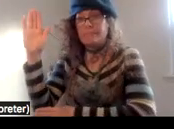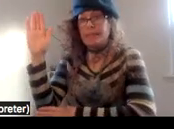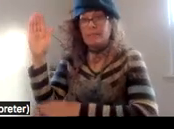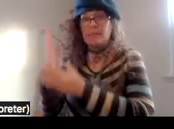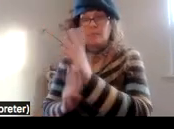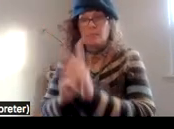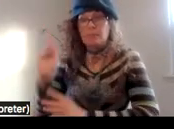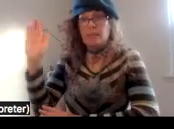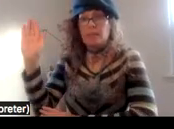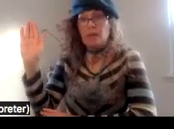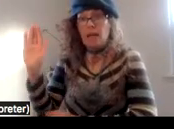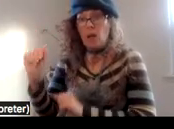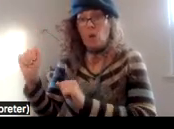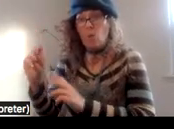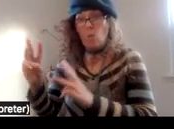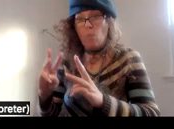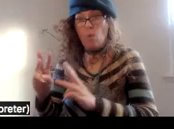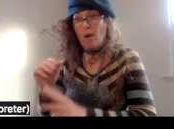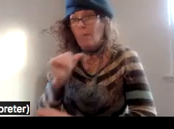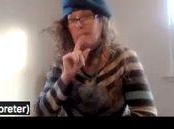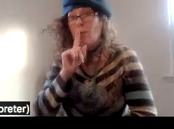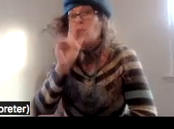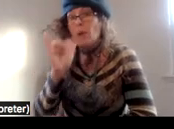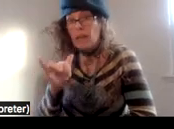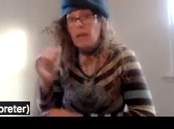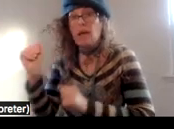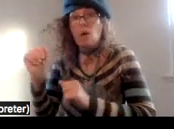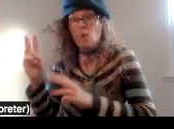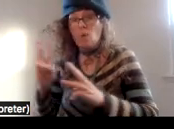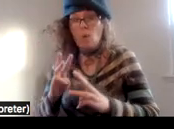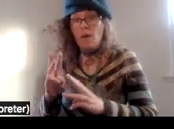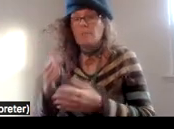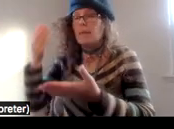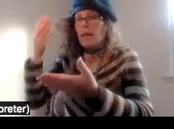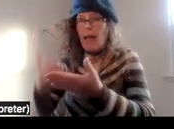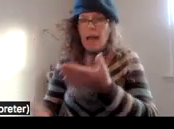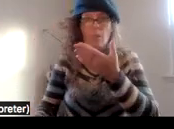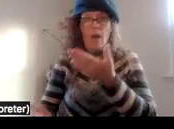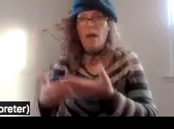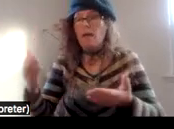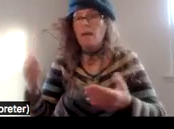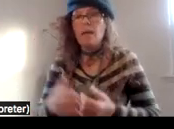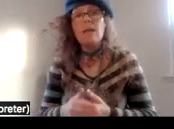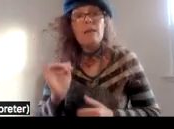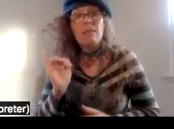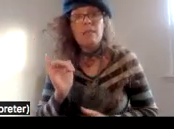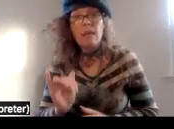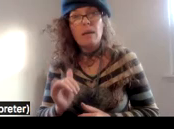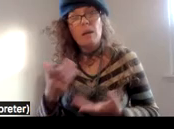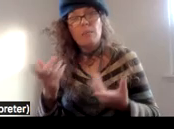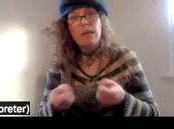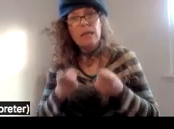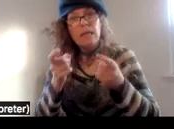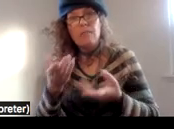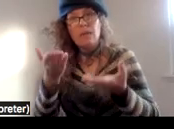of what was supposed to be a cold war wasn't one uh but nonetheless so i'm just giving you some